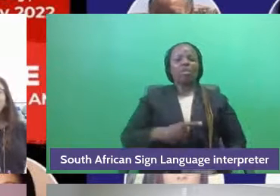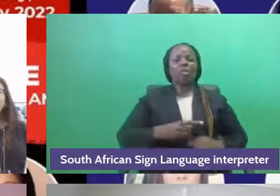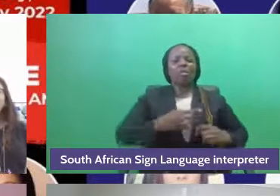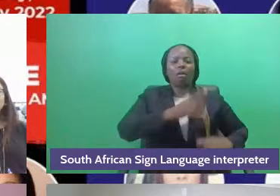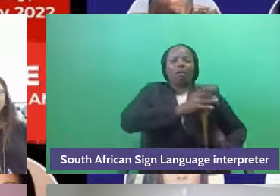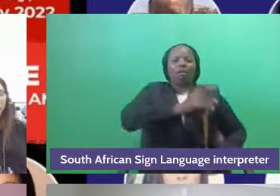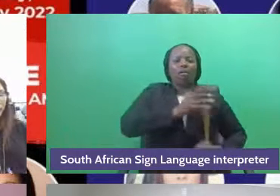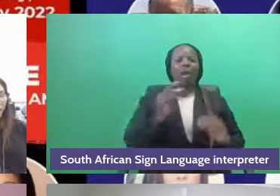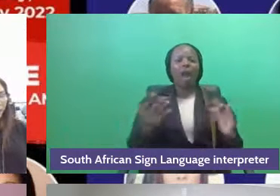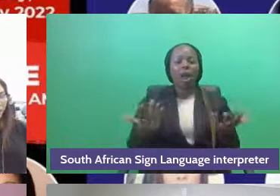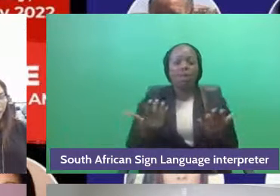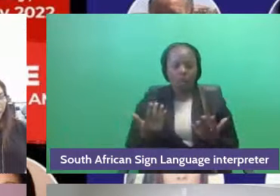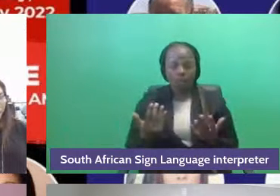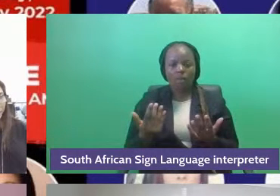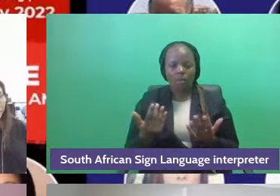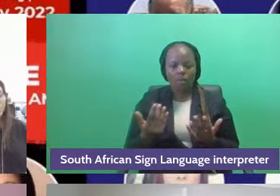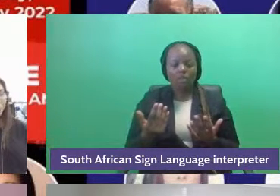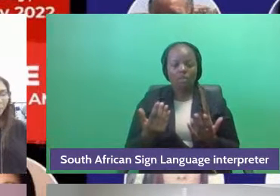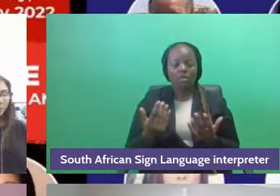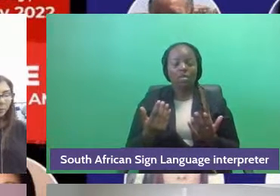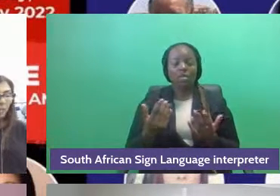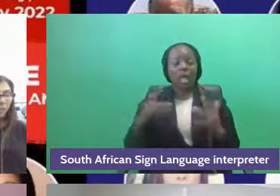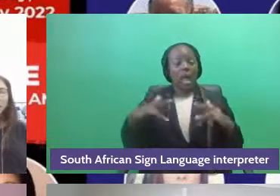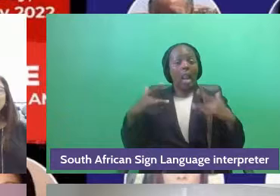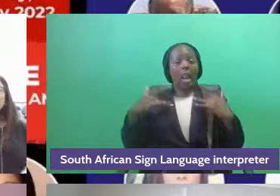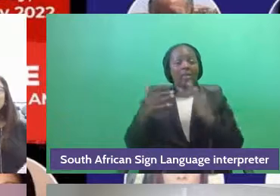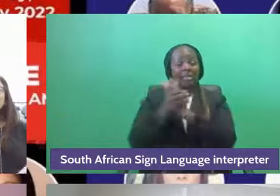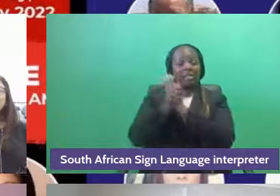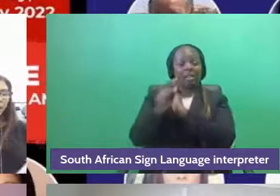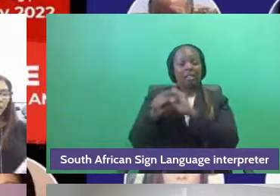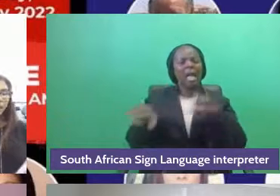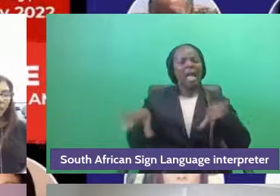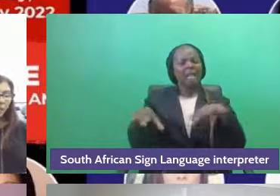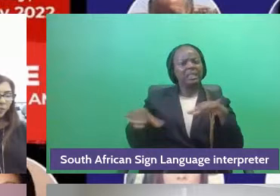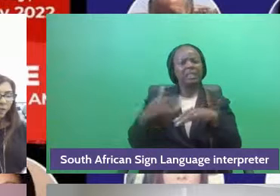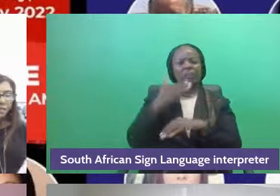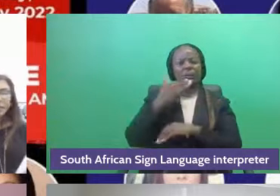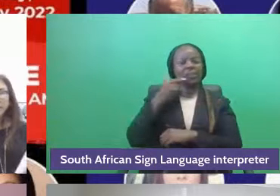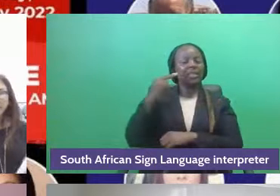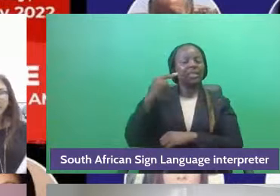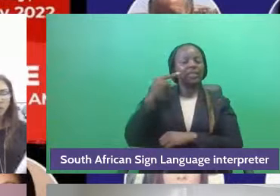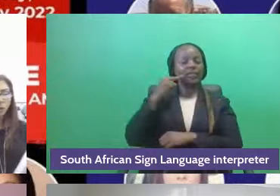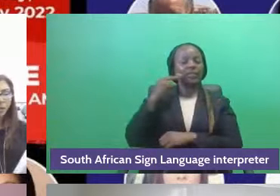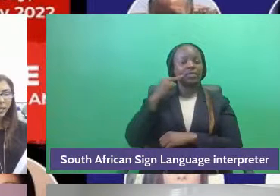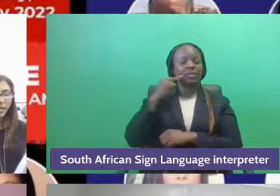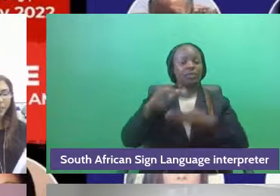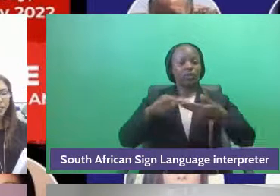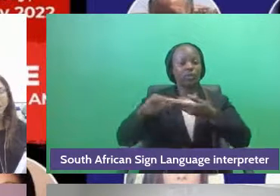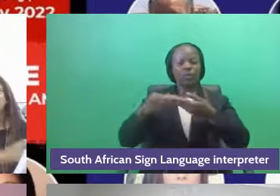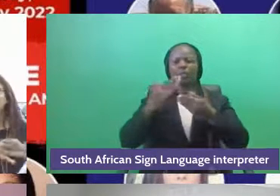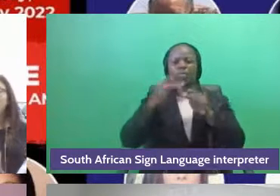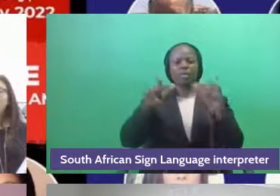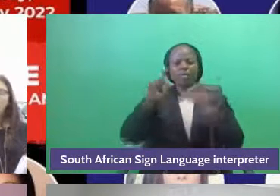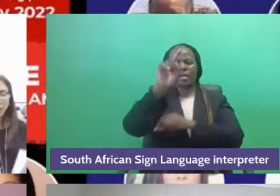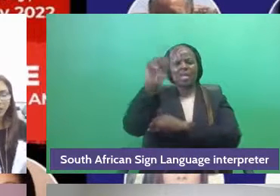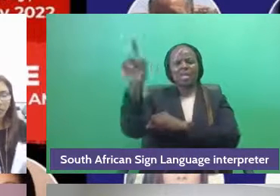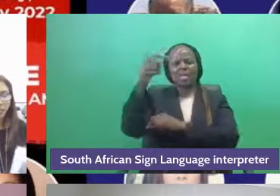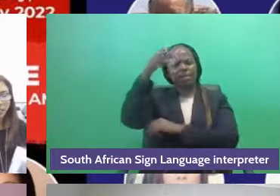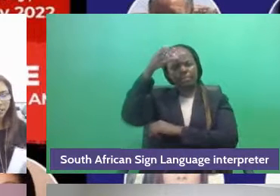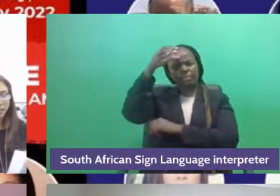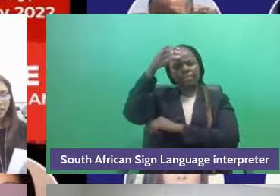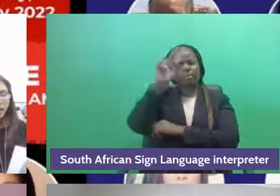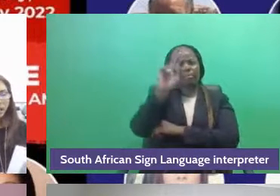The activities under life skills. So KZNDA invites guests who are experts in their